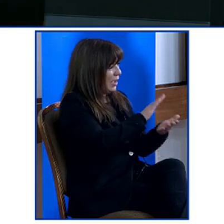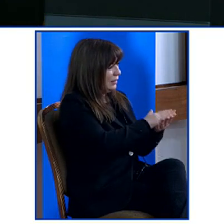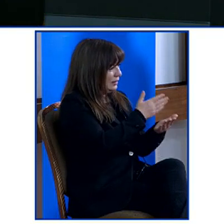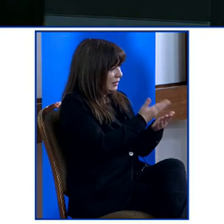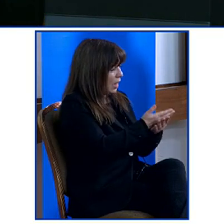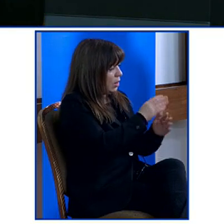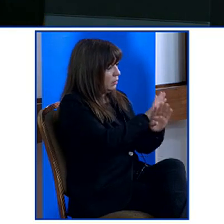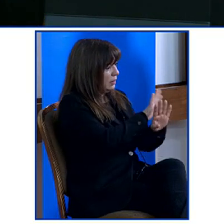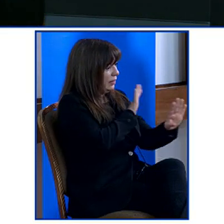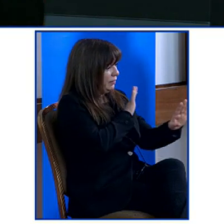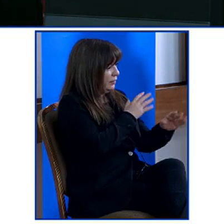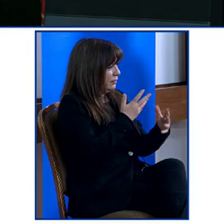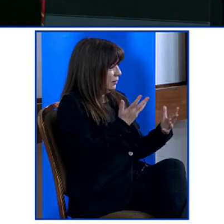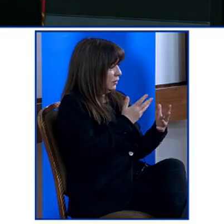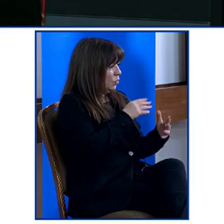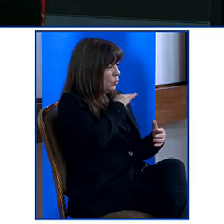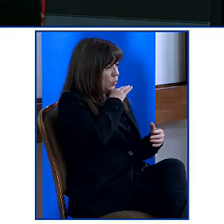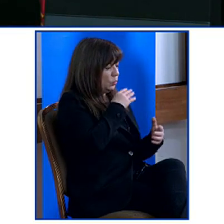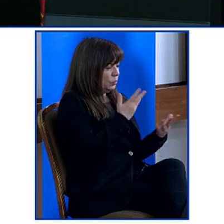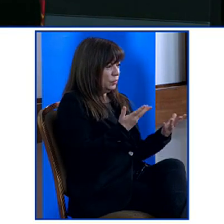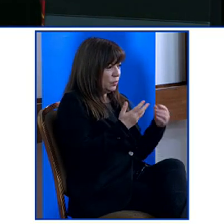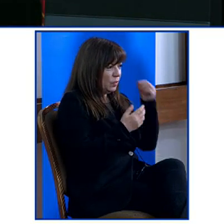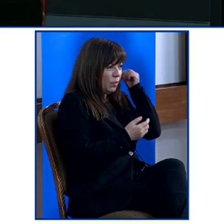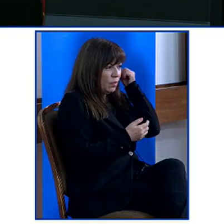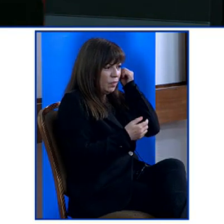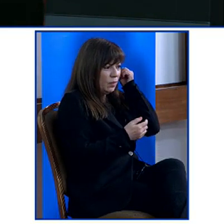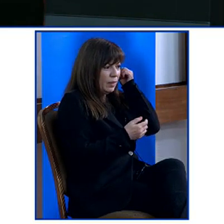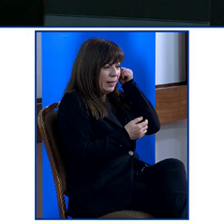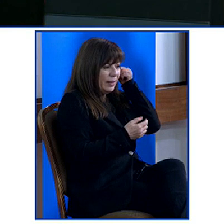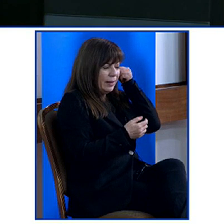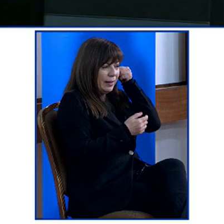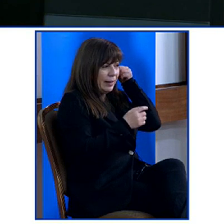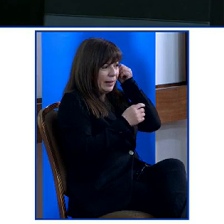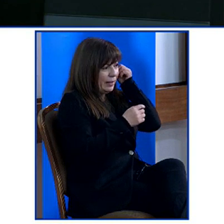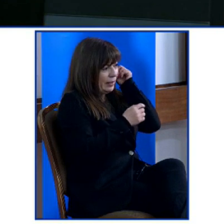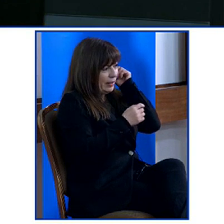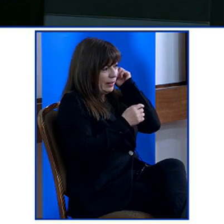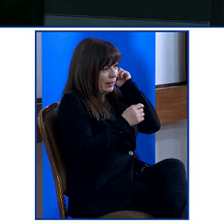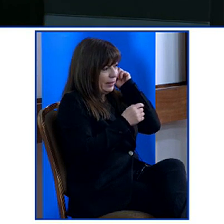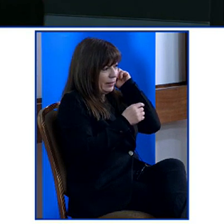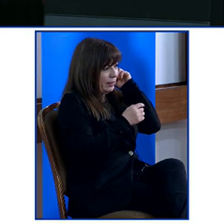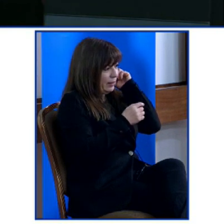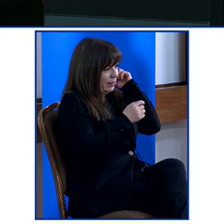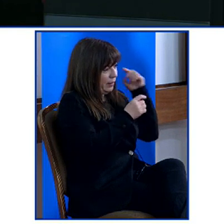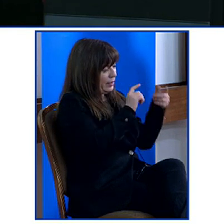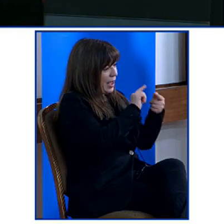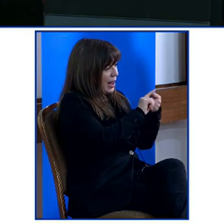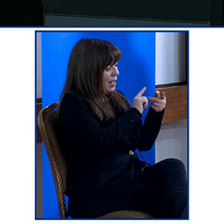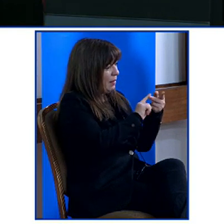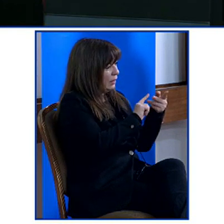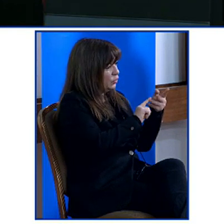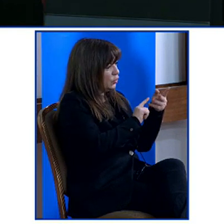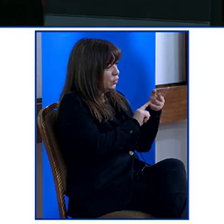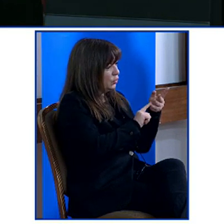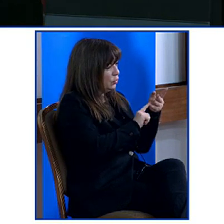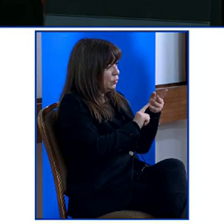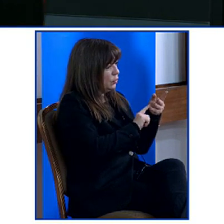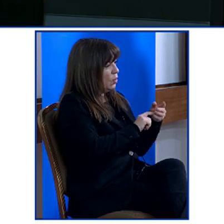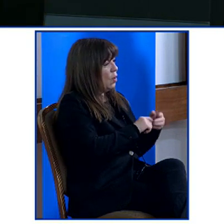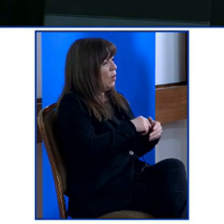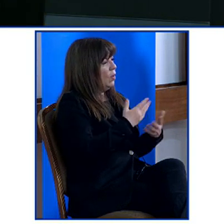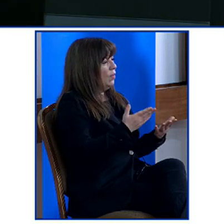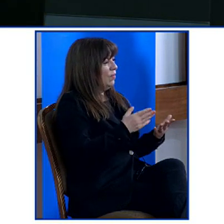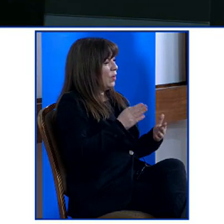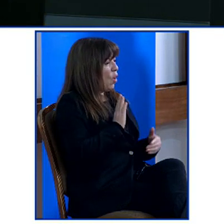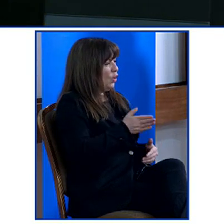of items. One of the consequences of COVID has been the continued excess